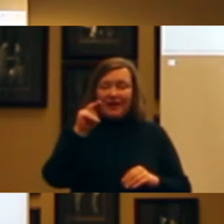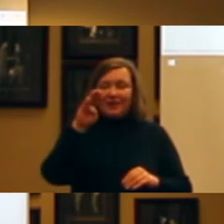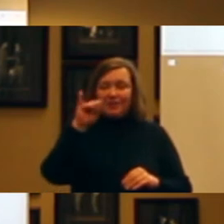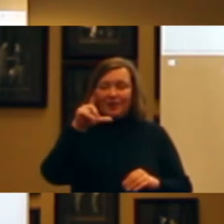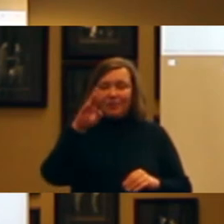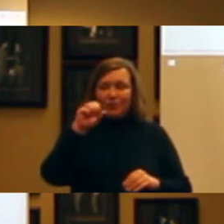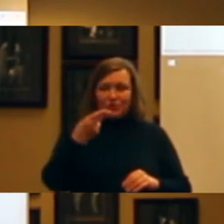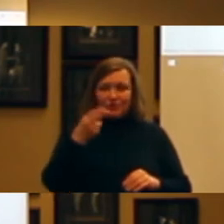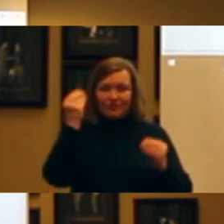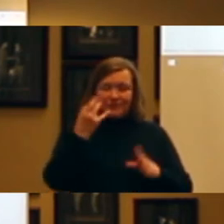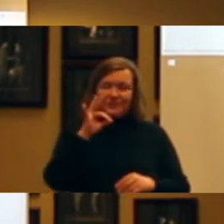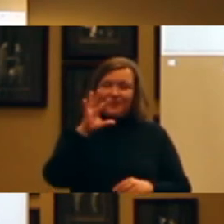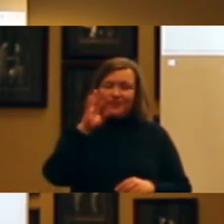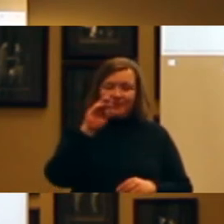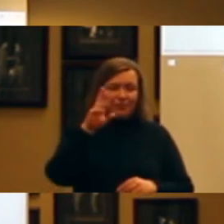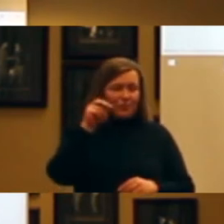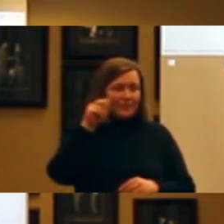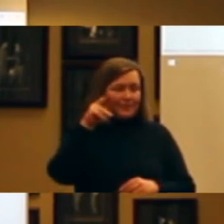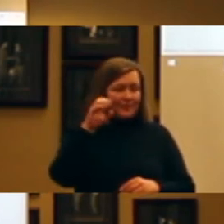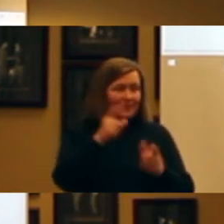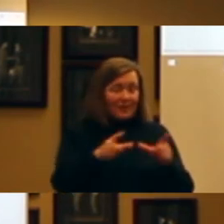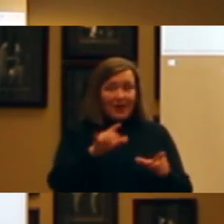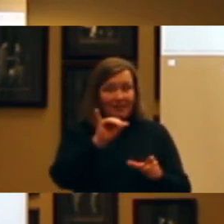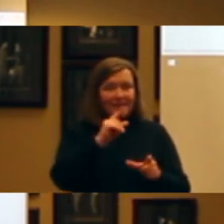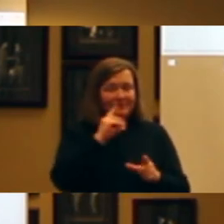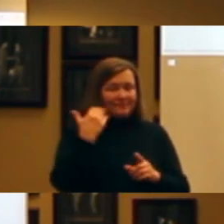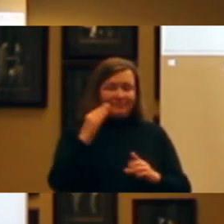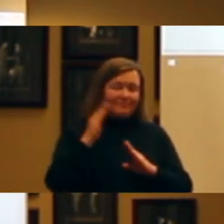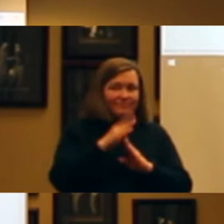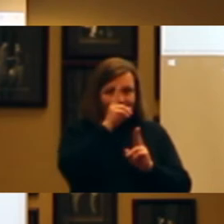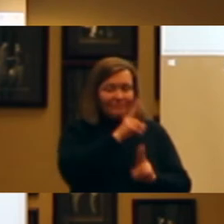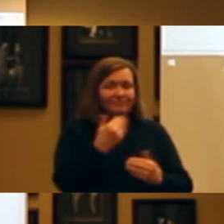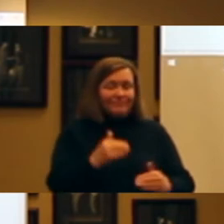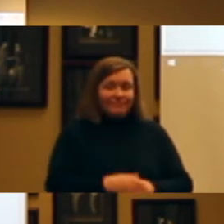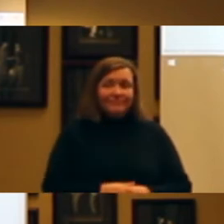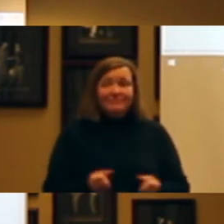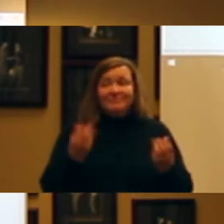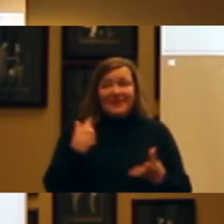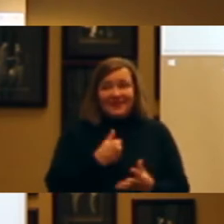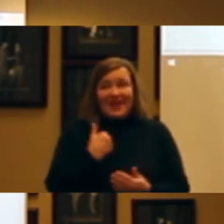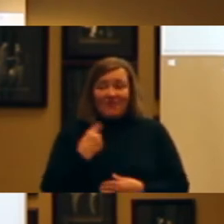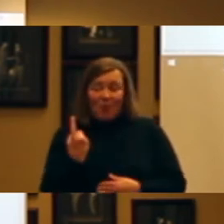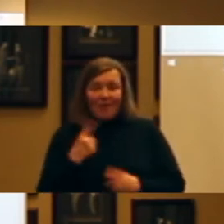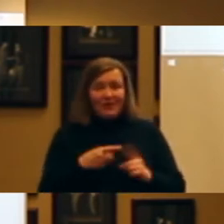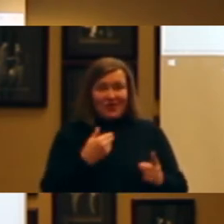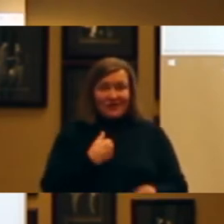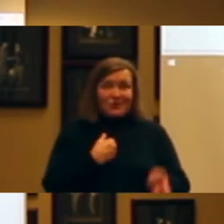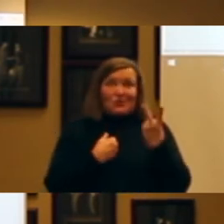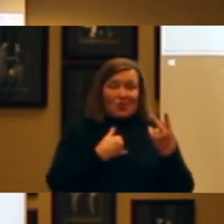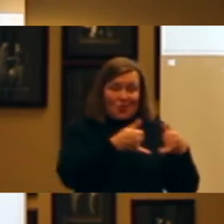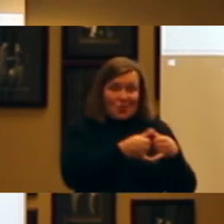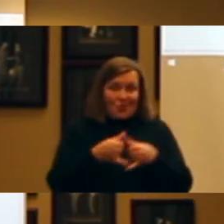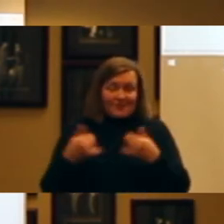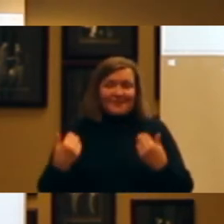of Foreign Language, and that in itself is an incredible feat. Most of us have one of those, but she has two of